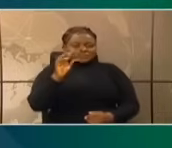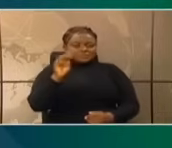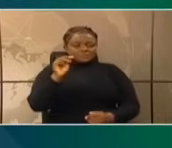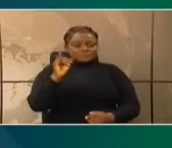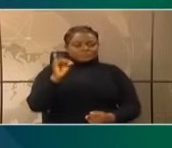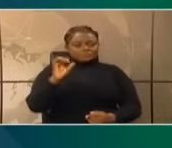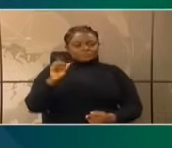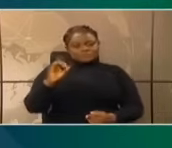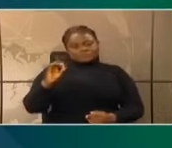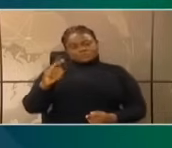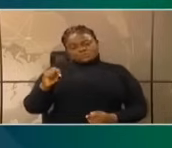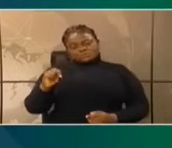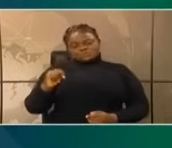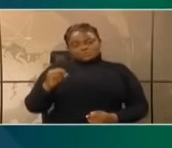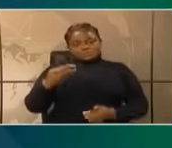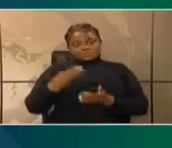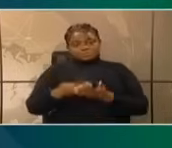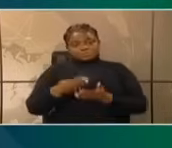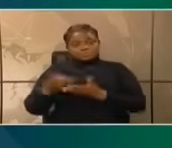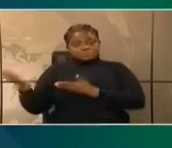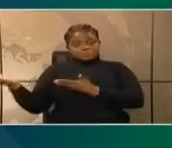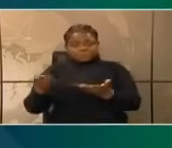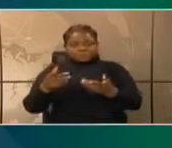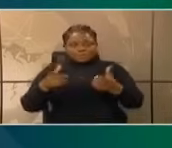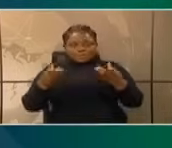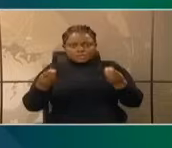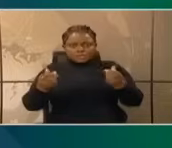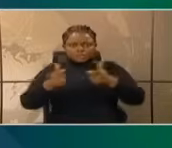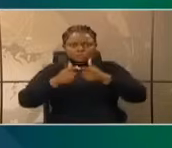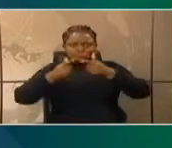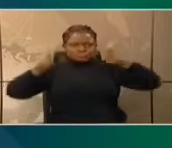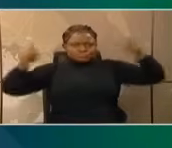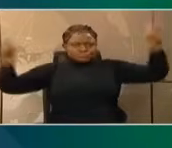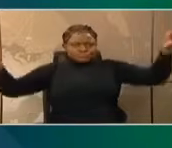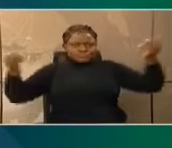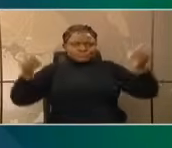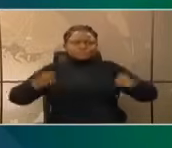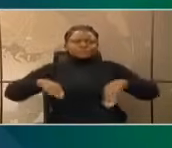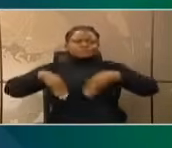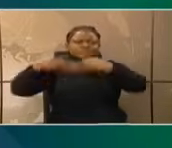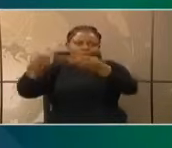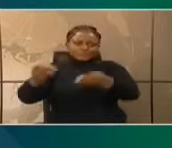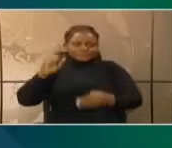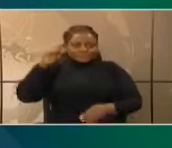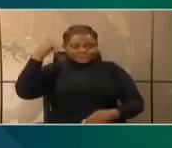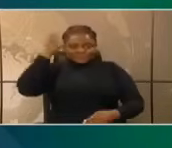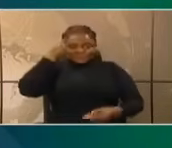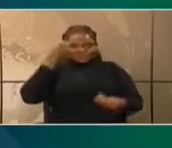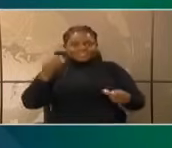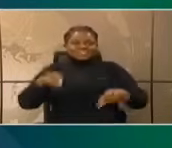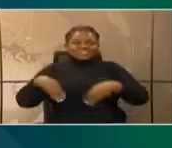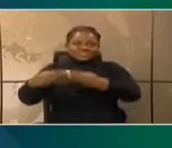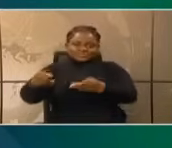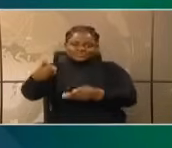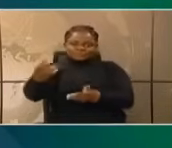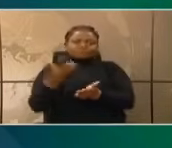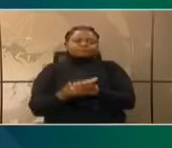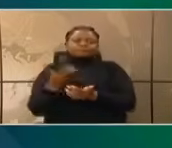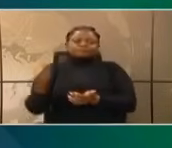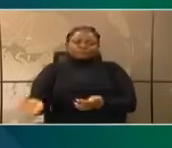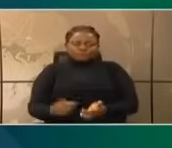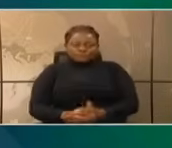whatever. Bisa wawo. Omo brem is asasi. 1 acre. Eya abanya sasi.